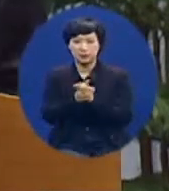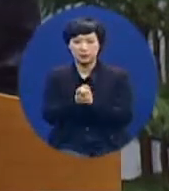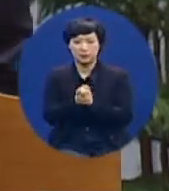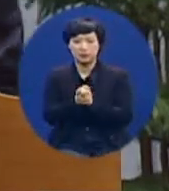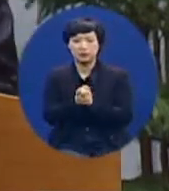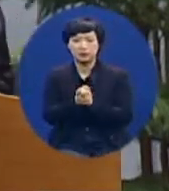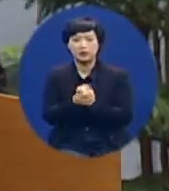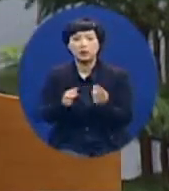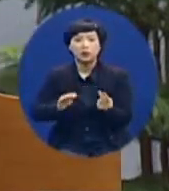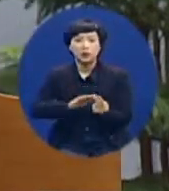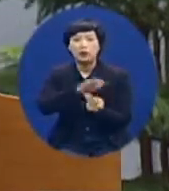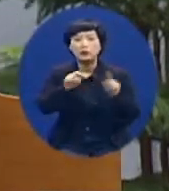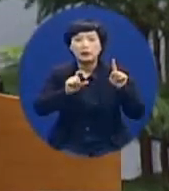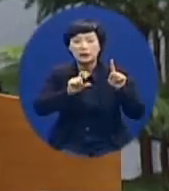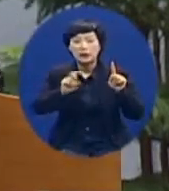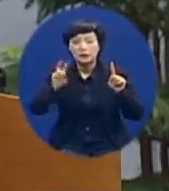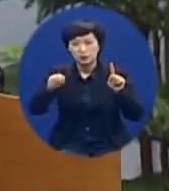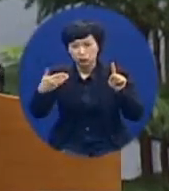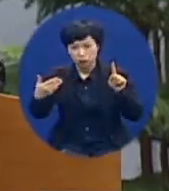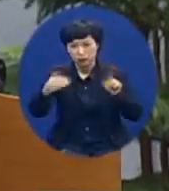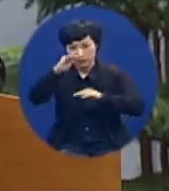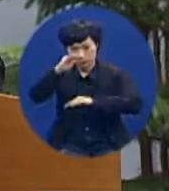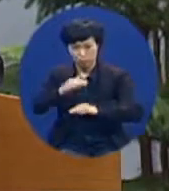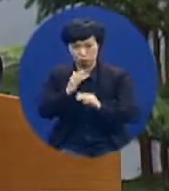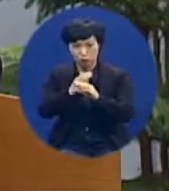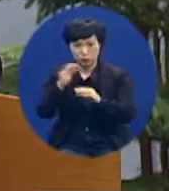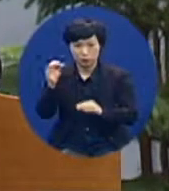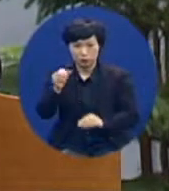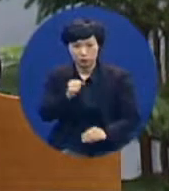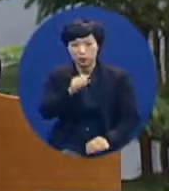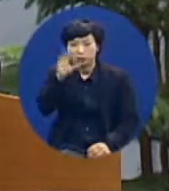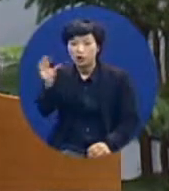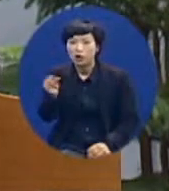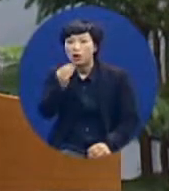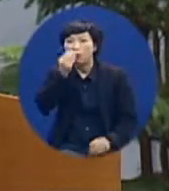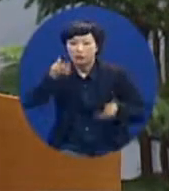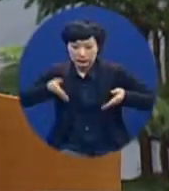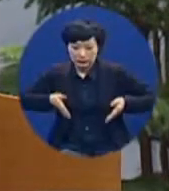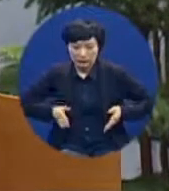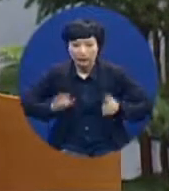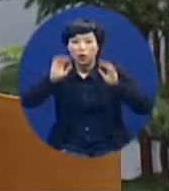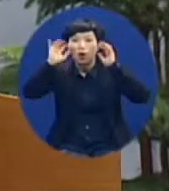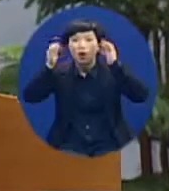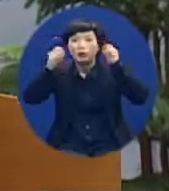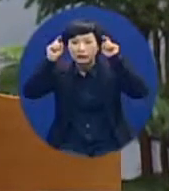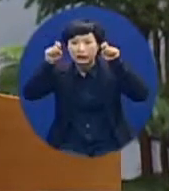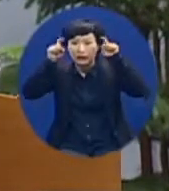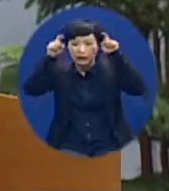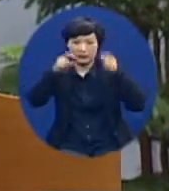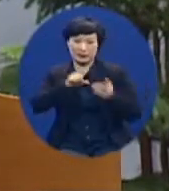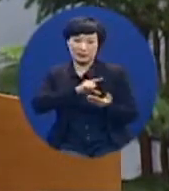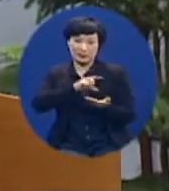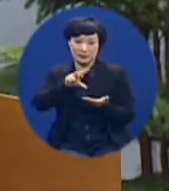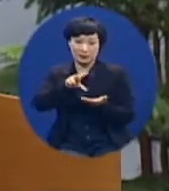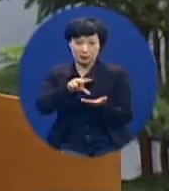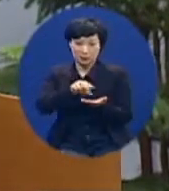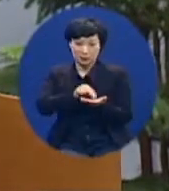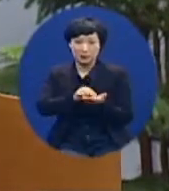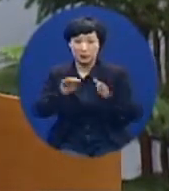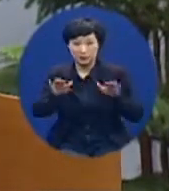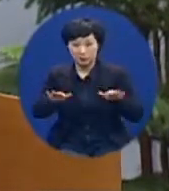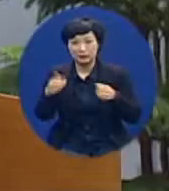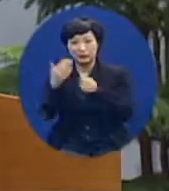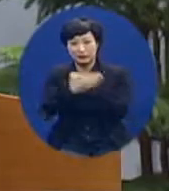verse 29, I will preach with the title The Little Lamb of Christmas. I hope you and